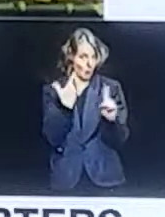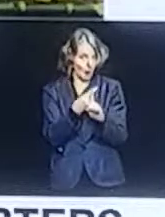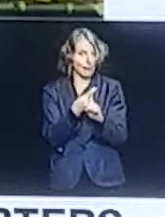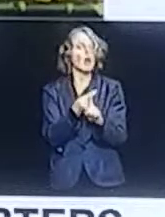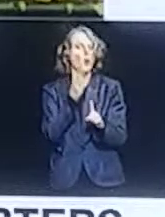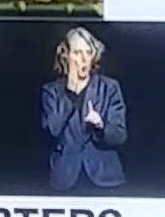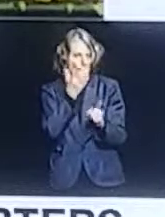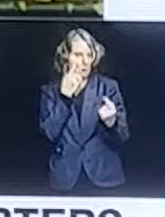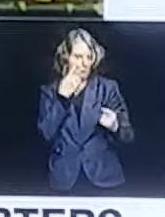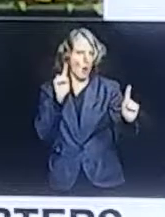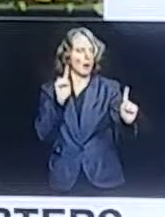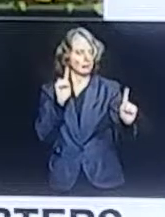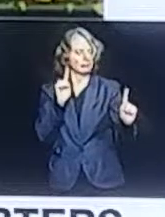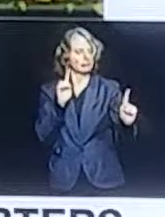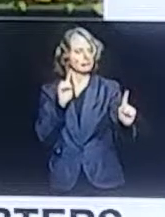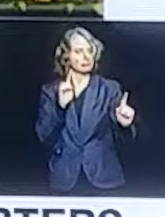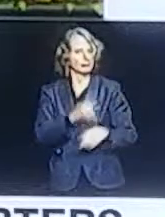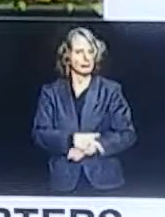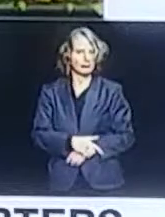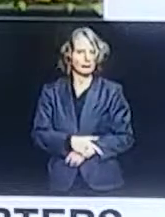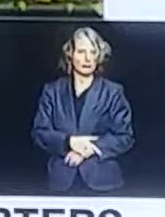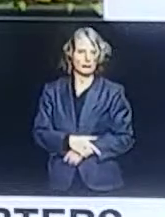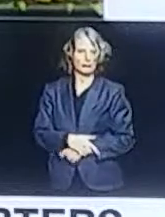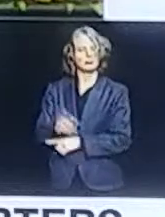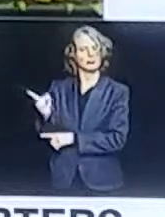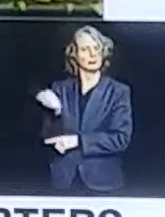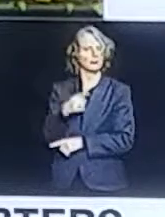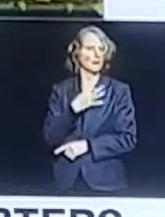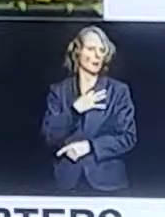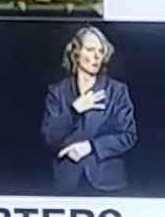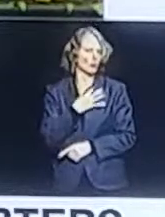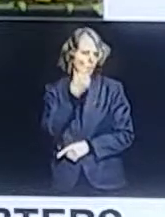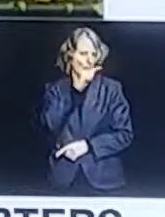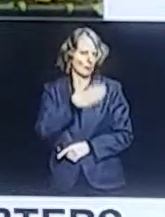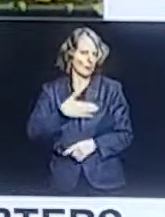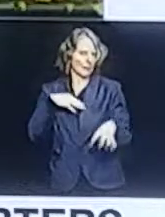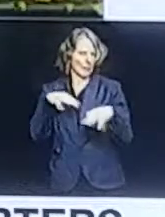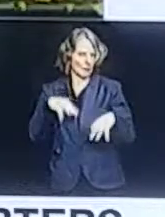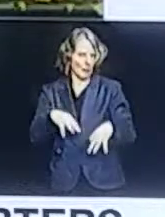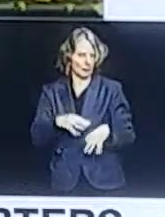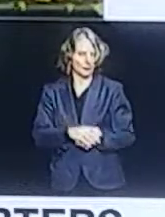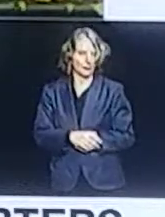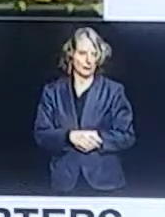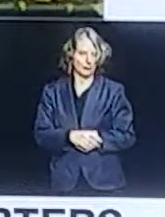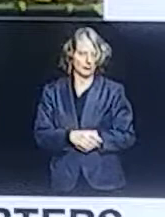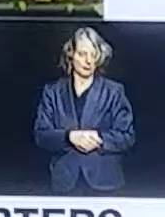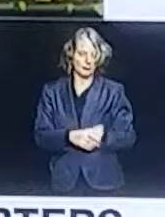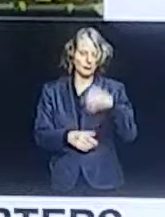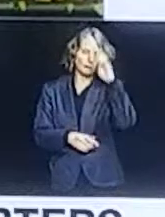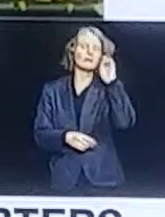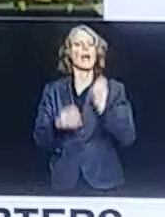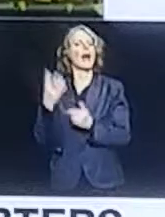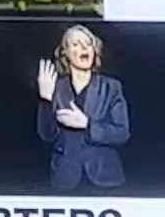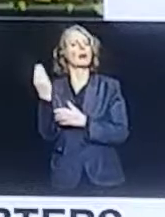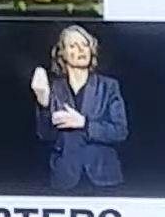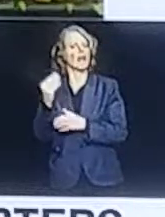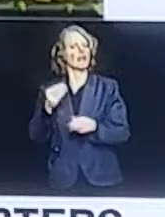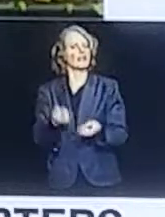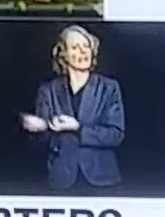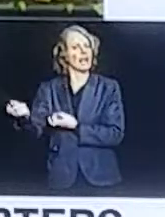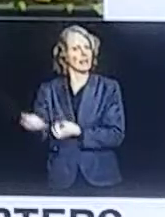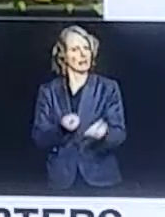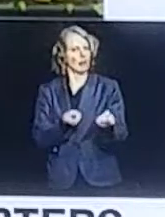the vaccine by the end of September. I wonder if you could explain to Canadians this. If there's too many kids on an outdoor rink, bylaw